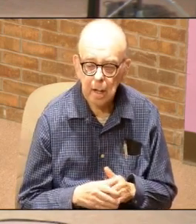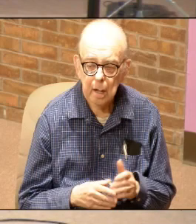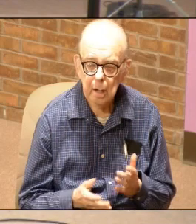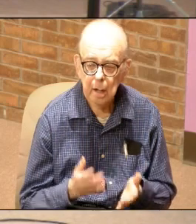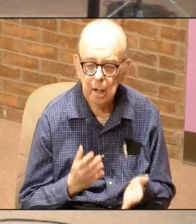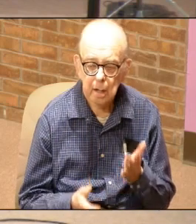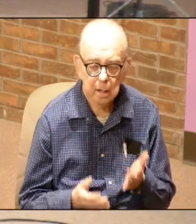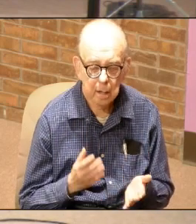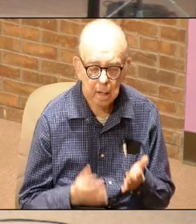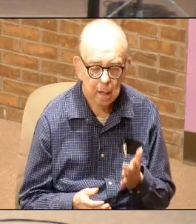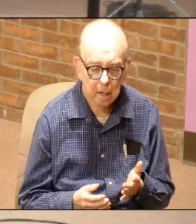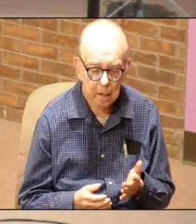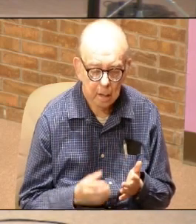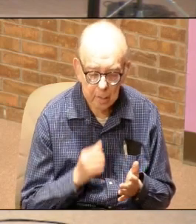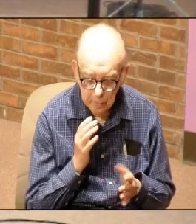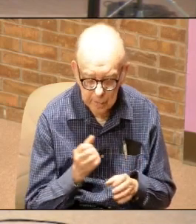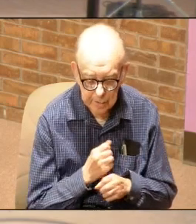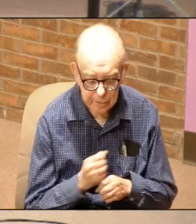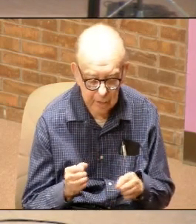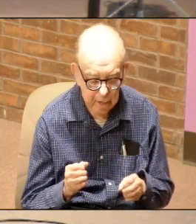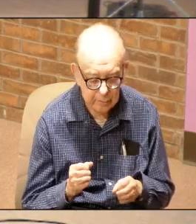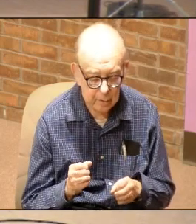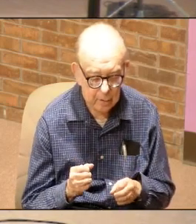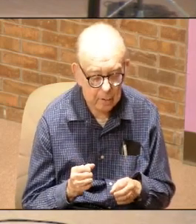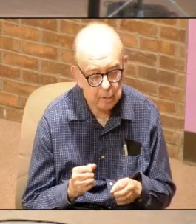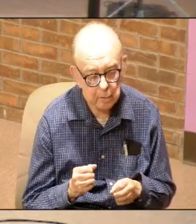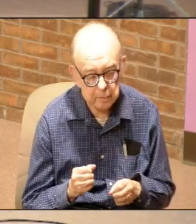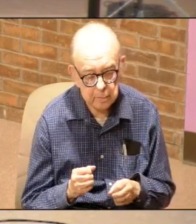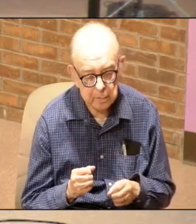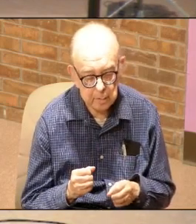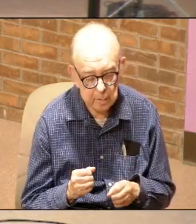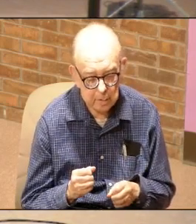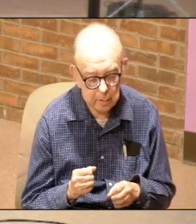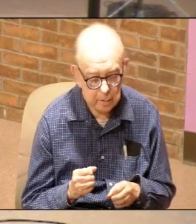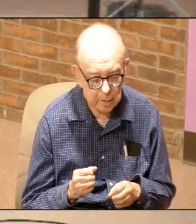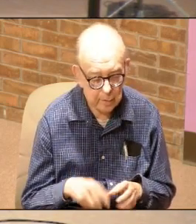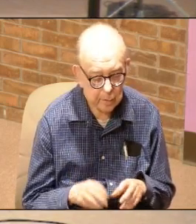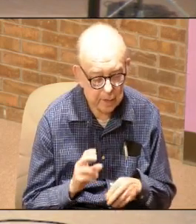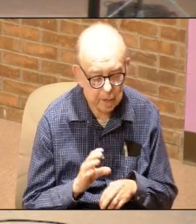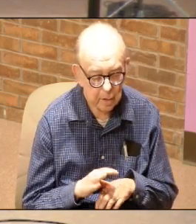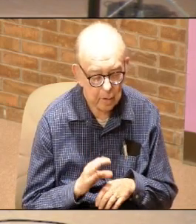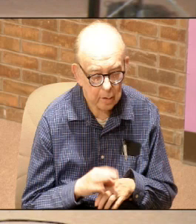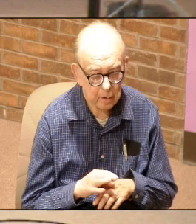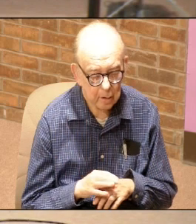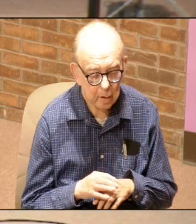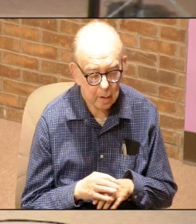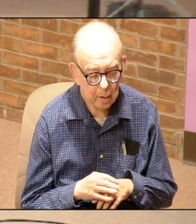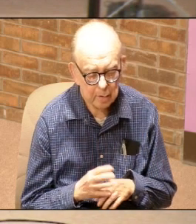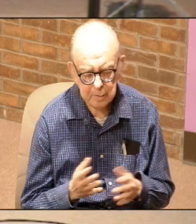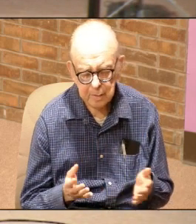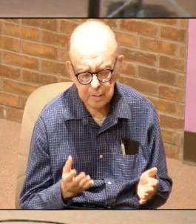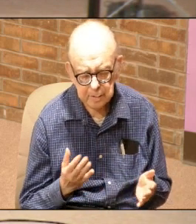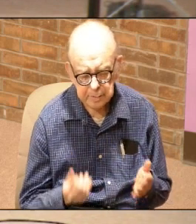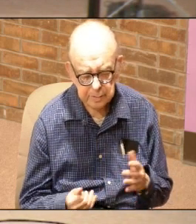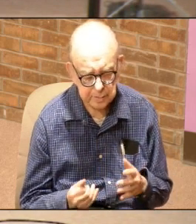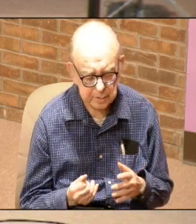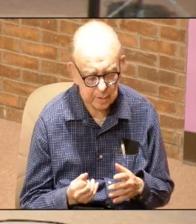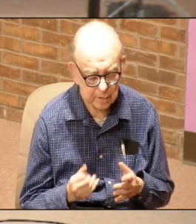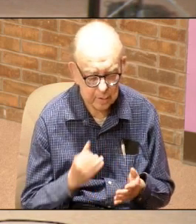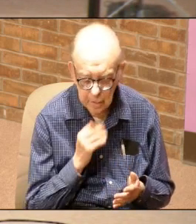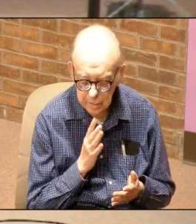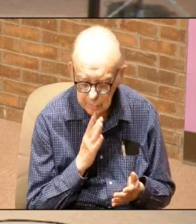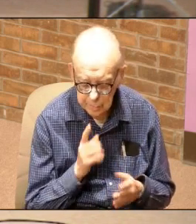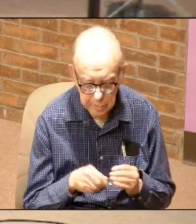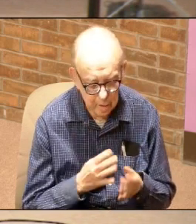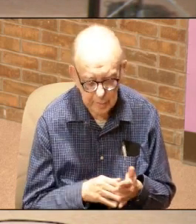may not be one saved soul in that. What they call church. And you say, well, you don't know what you're talking